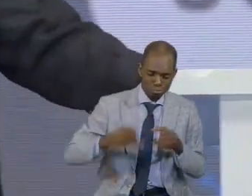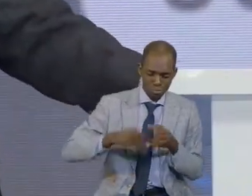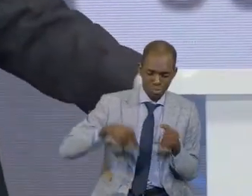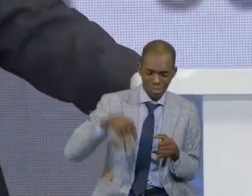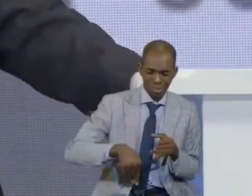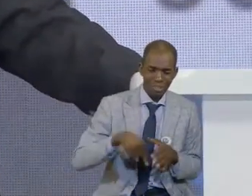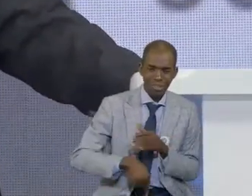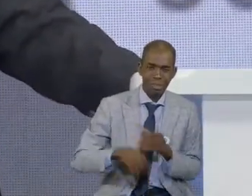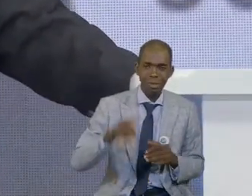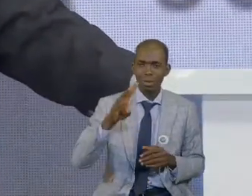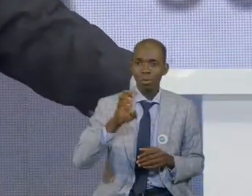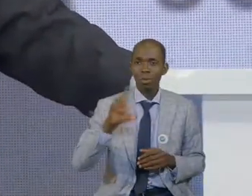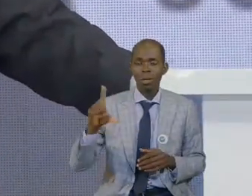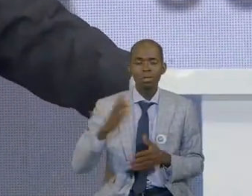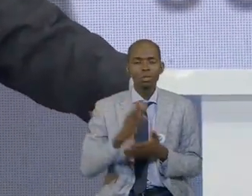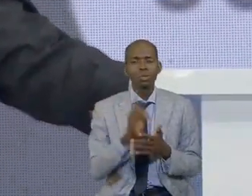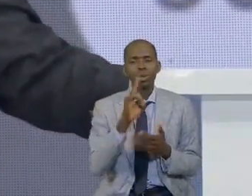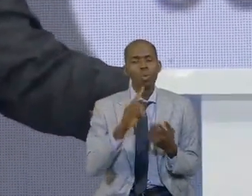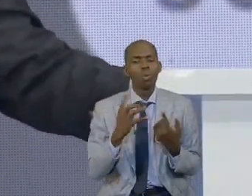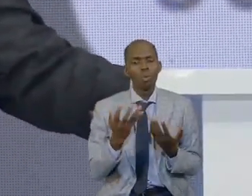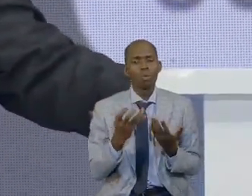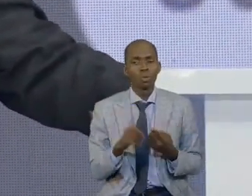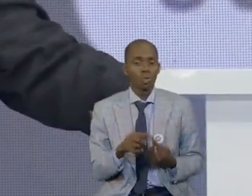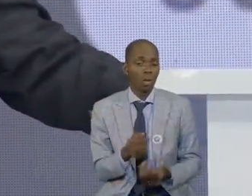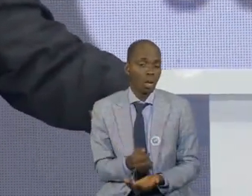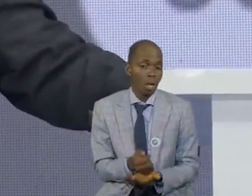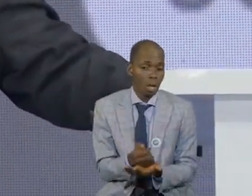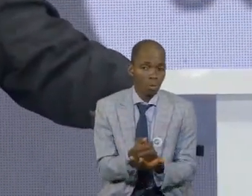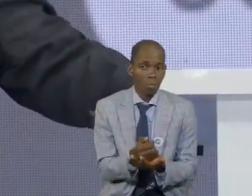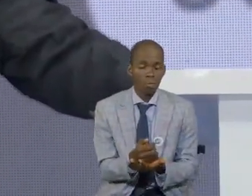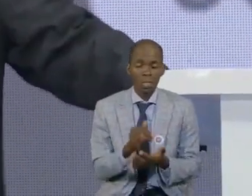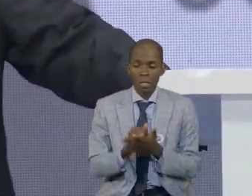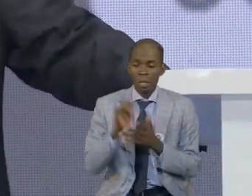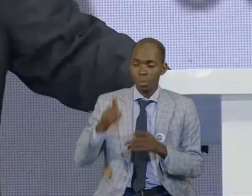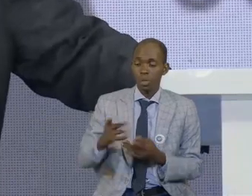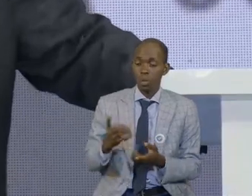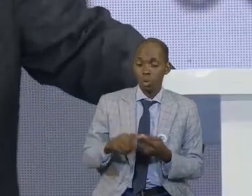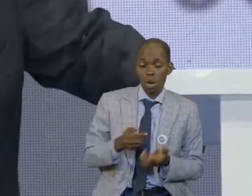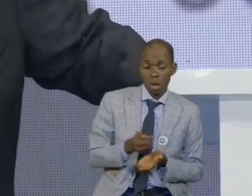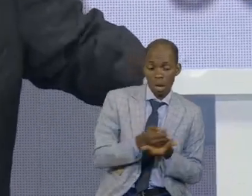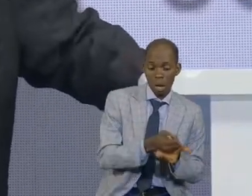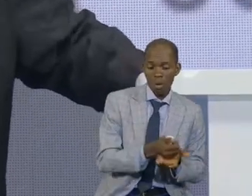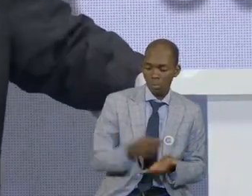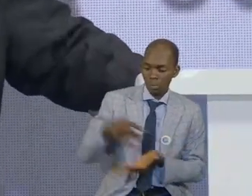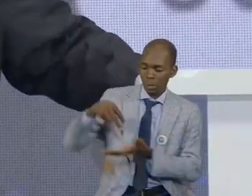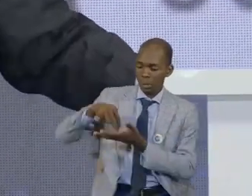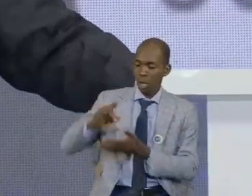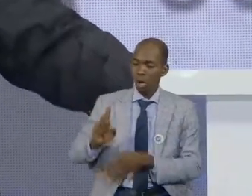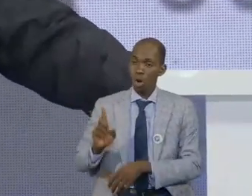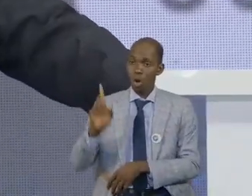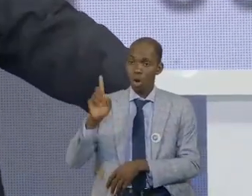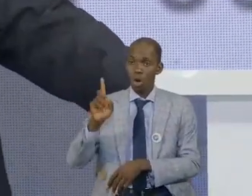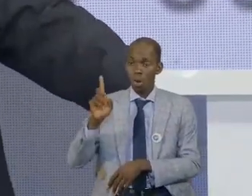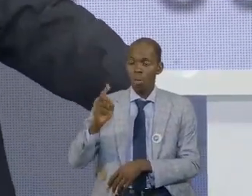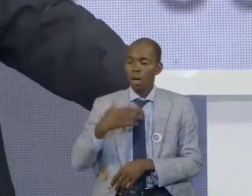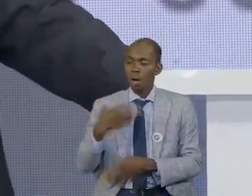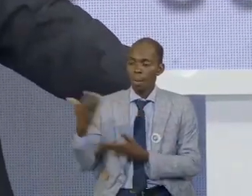somebody wants to help and is on top and he puts his hand